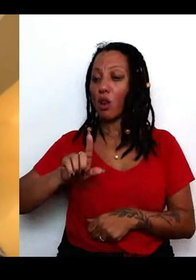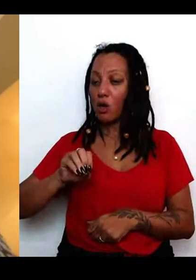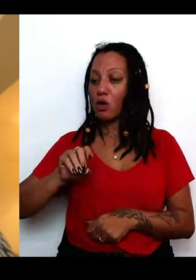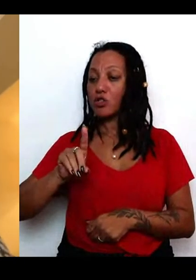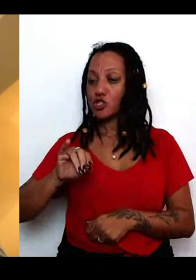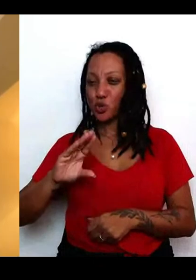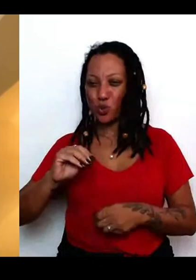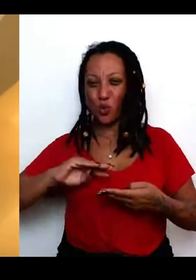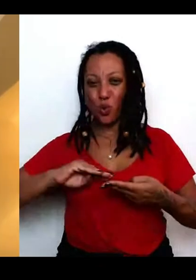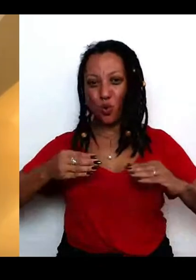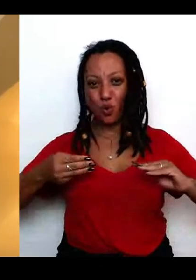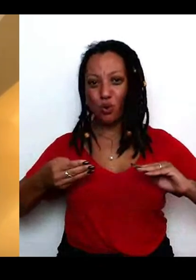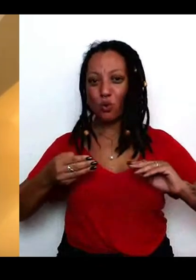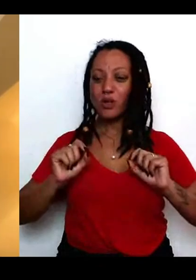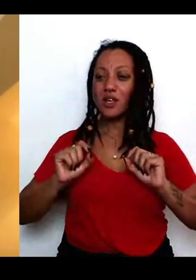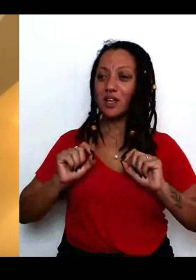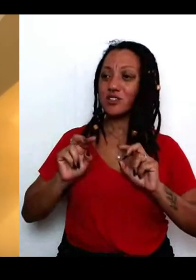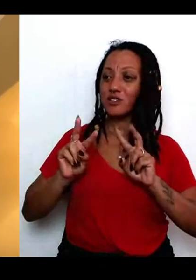foreign